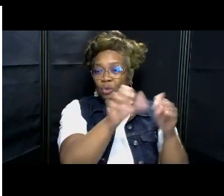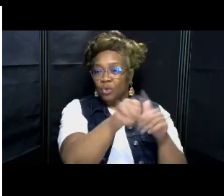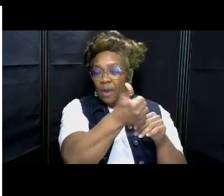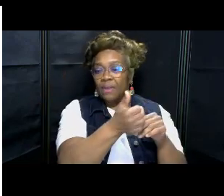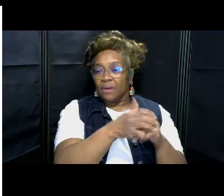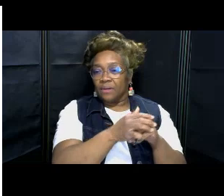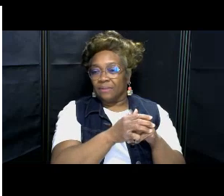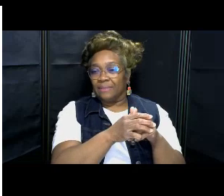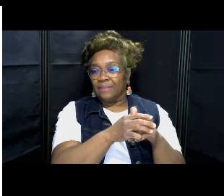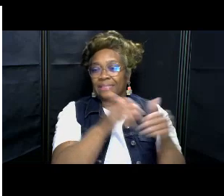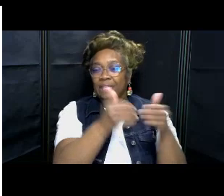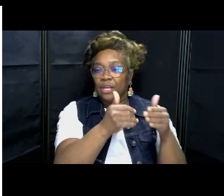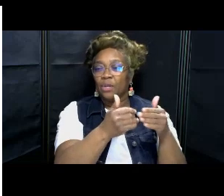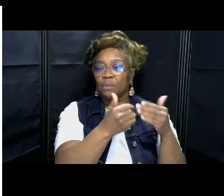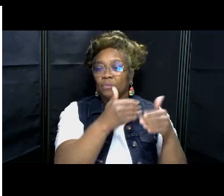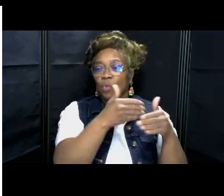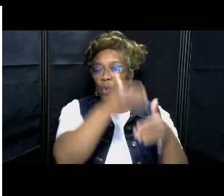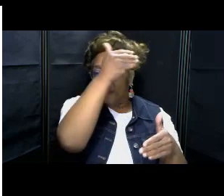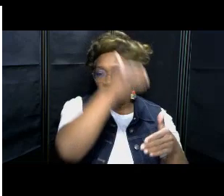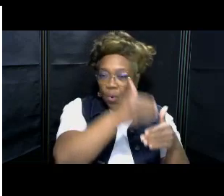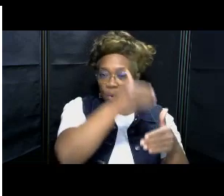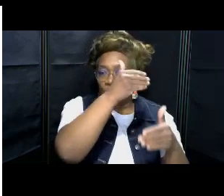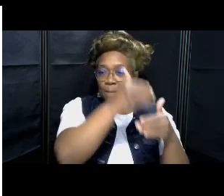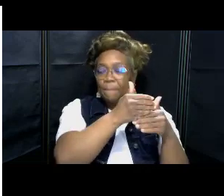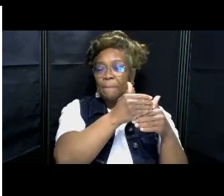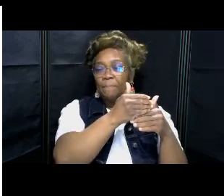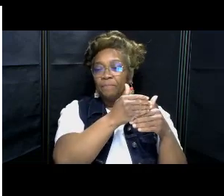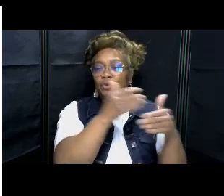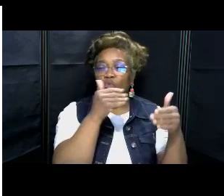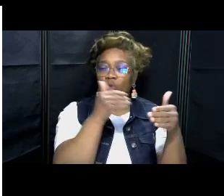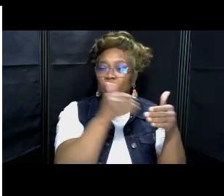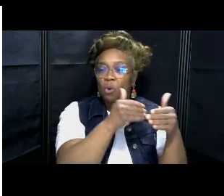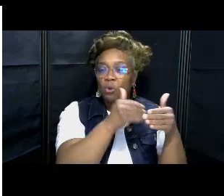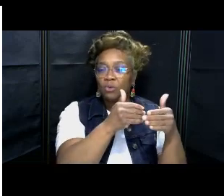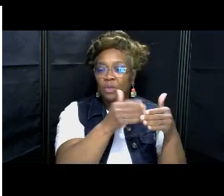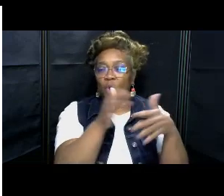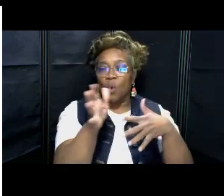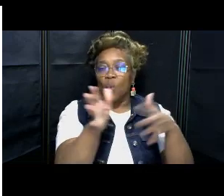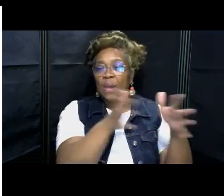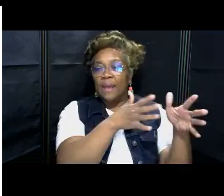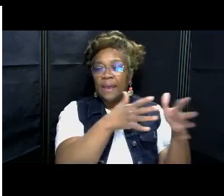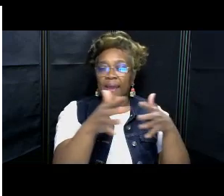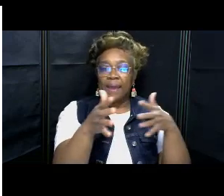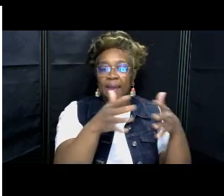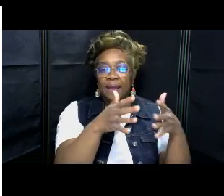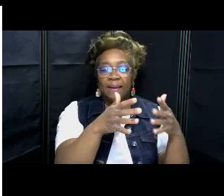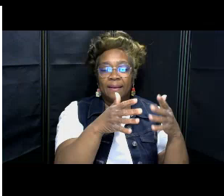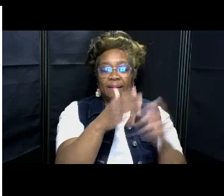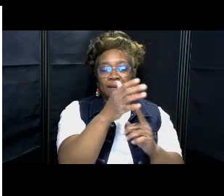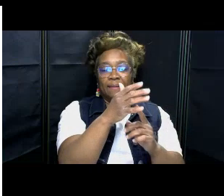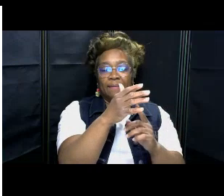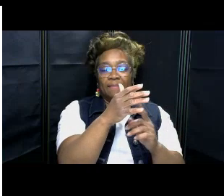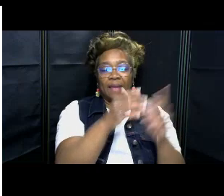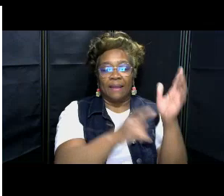right next to the window, it's too close, the wind blows, poof, now you got a fire.